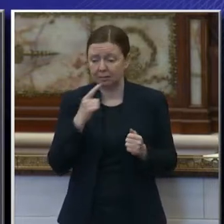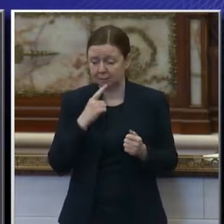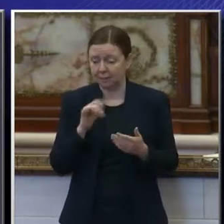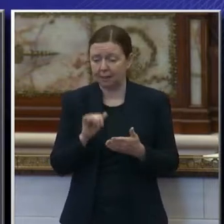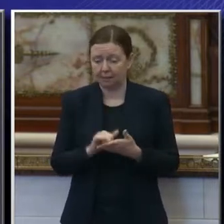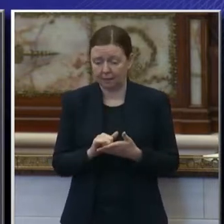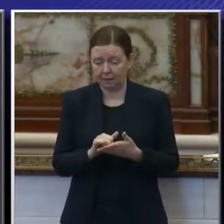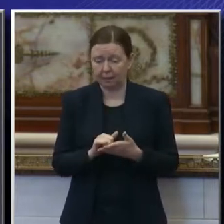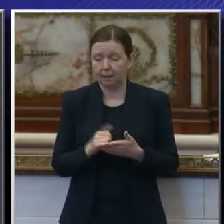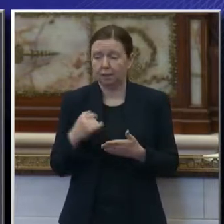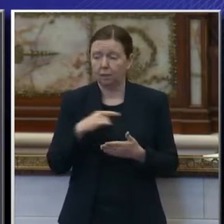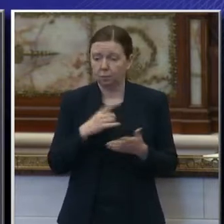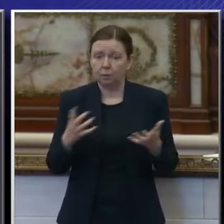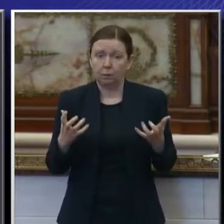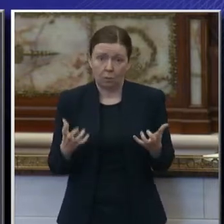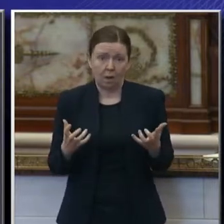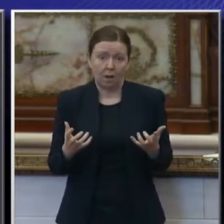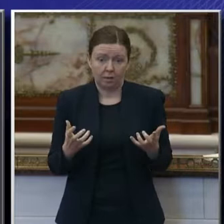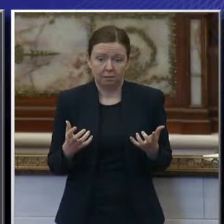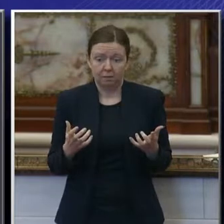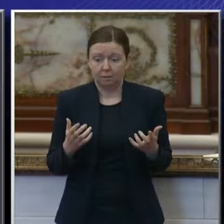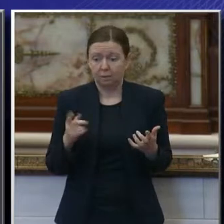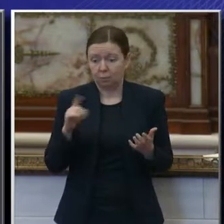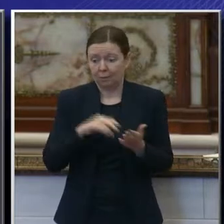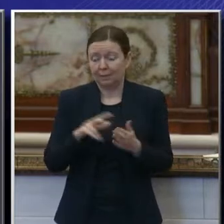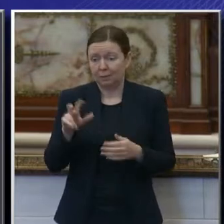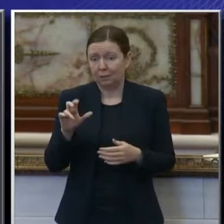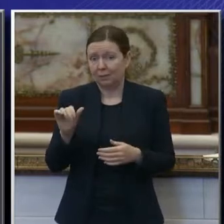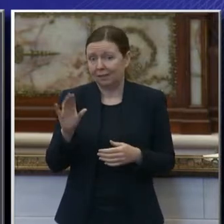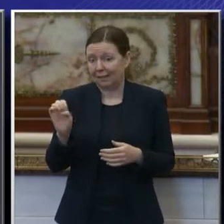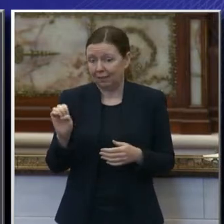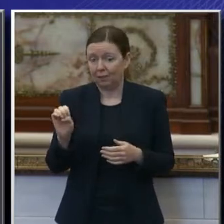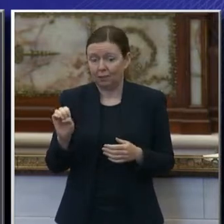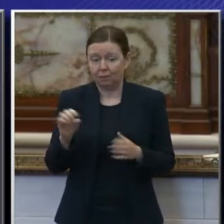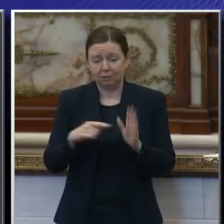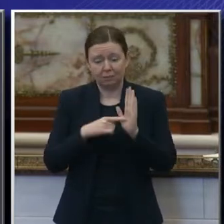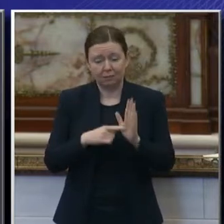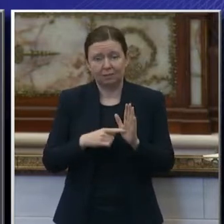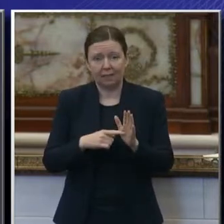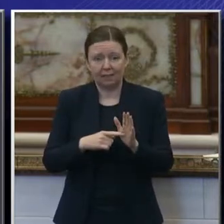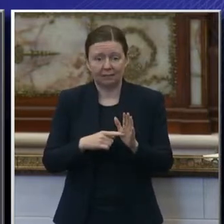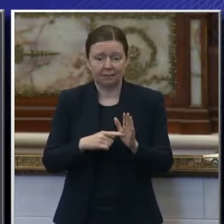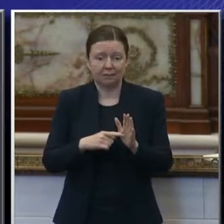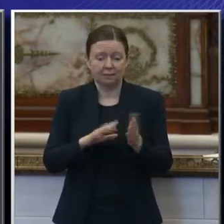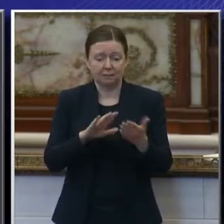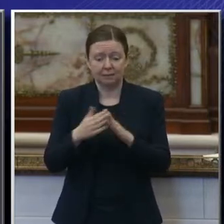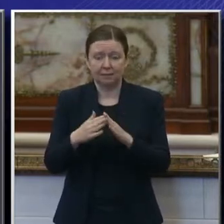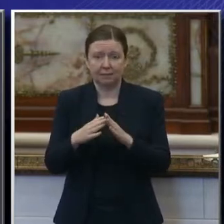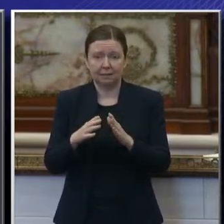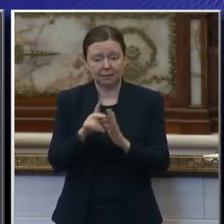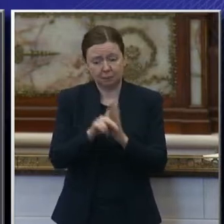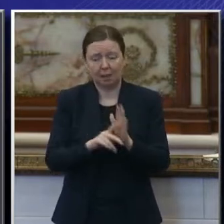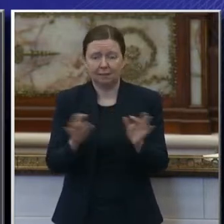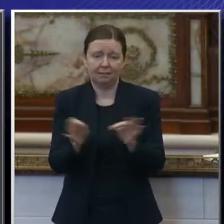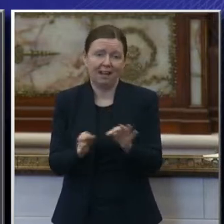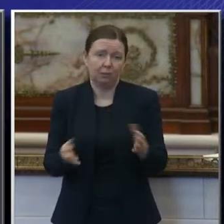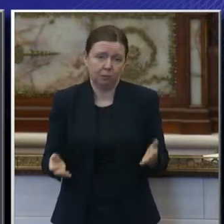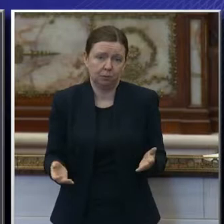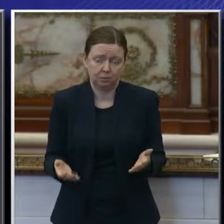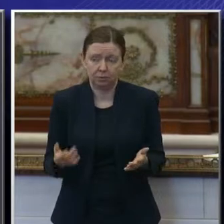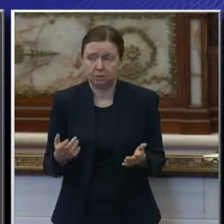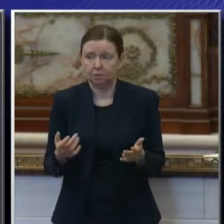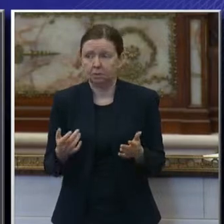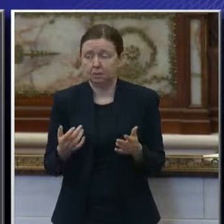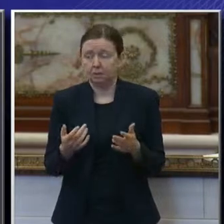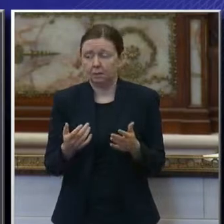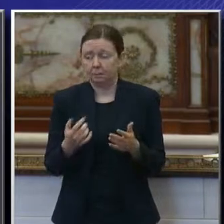you know, we want this 1,300 acre to reflect the values of our policies here in this